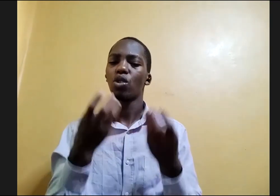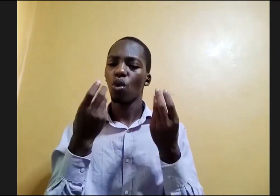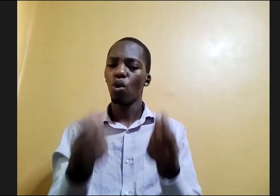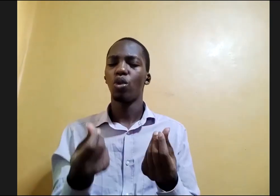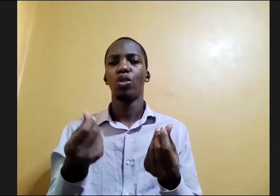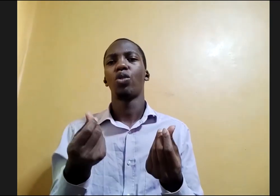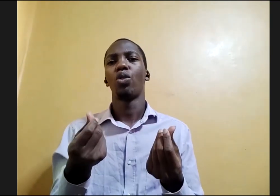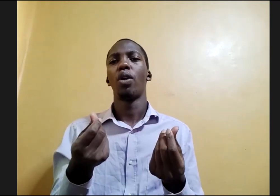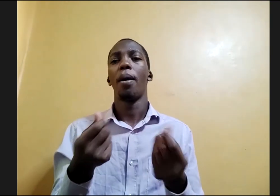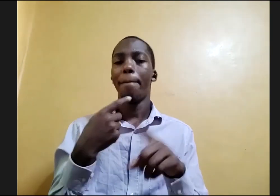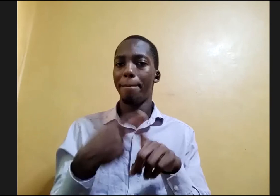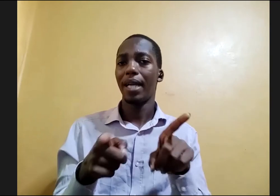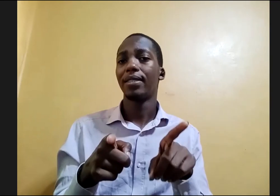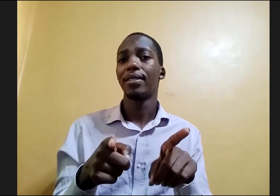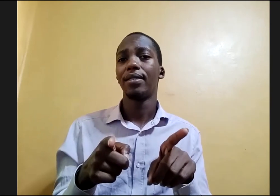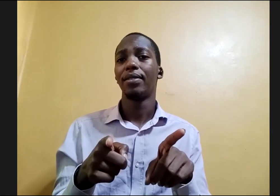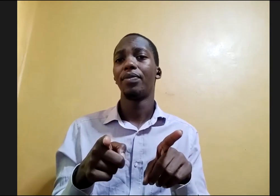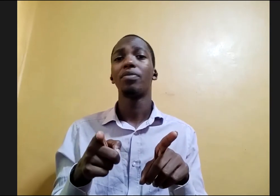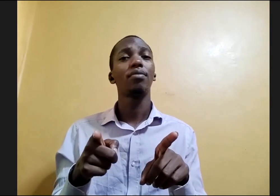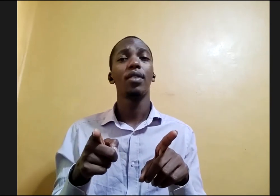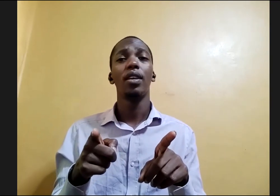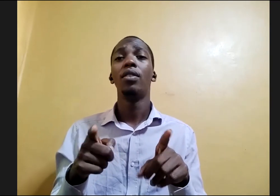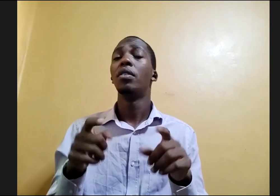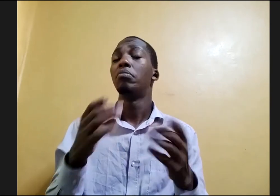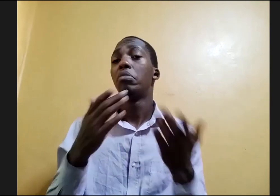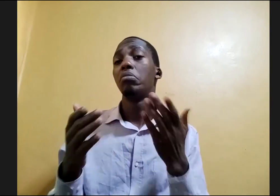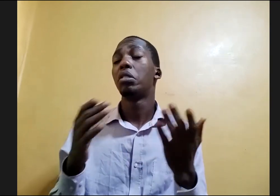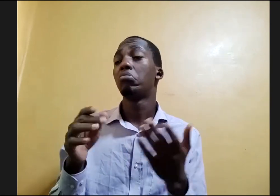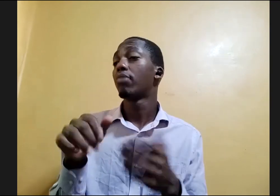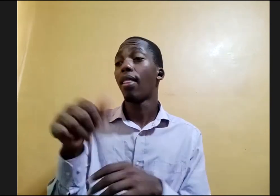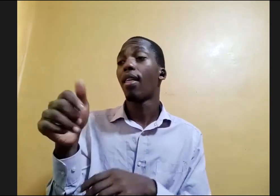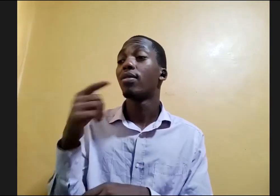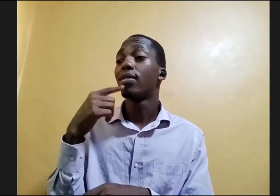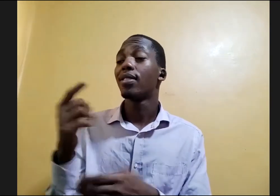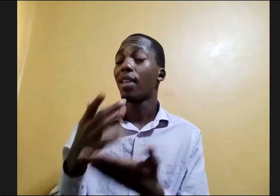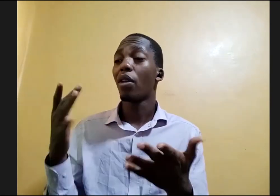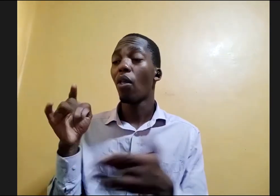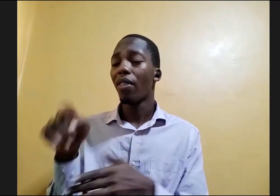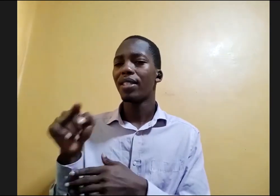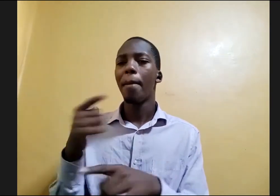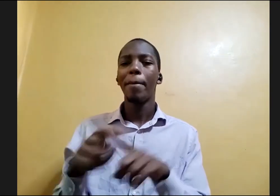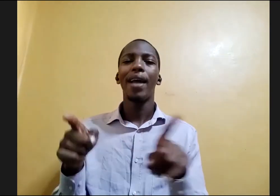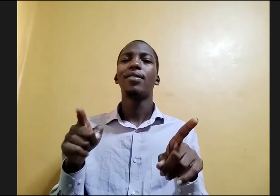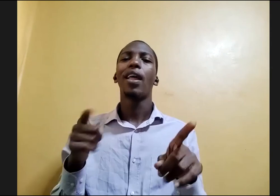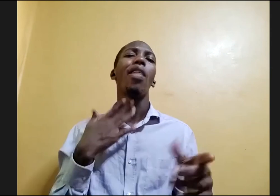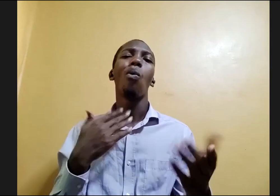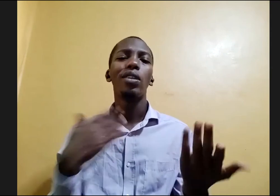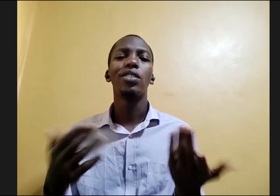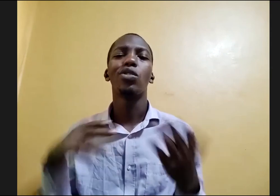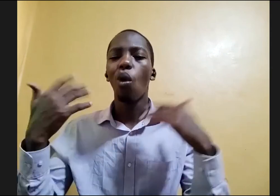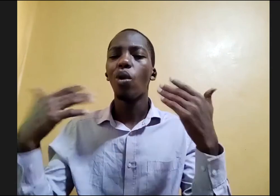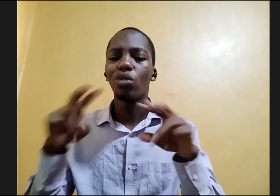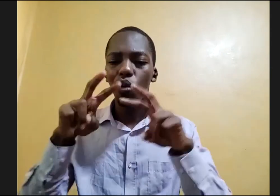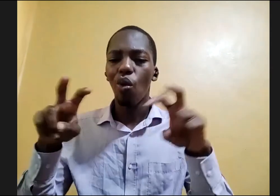solution. But Elena probably will say also something on this. But I think the will is to always to find solutions and from both